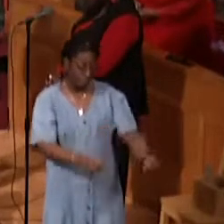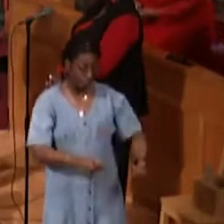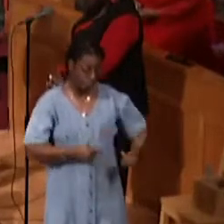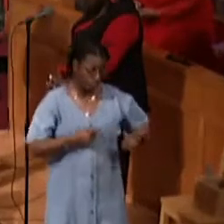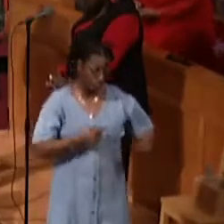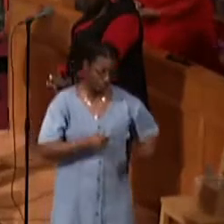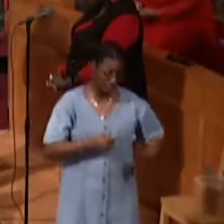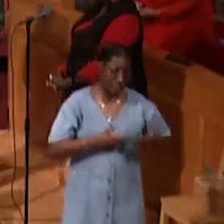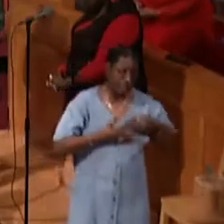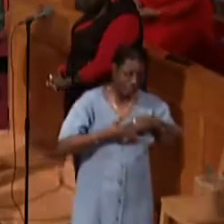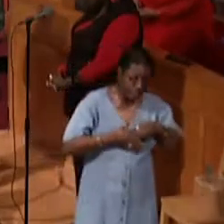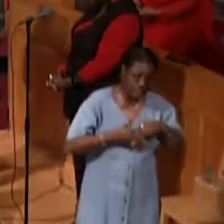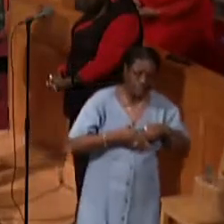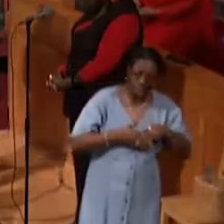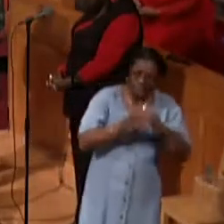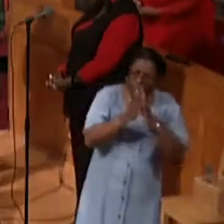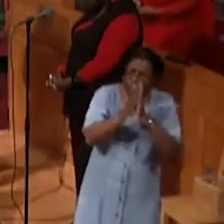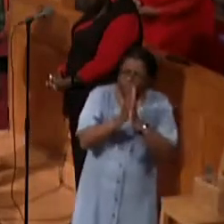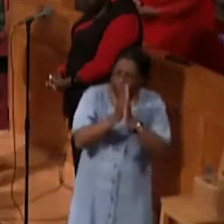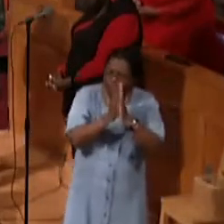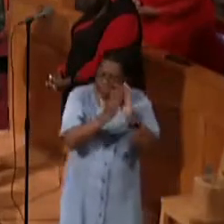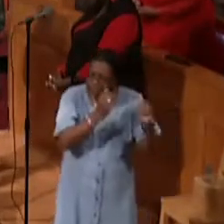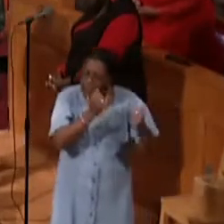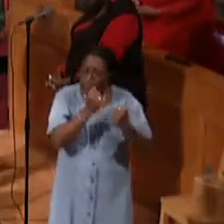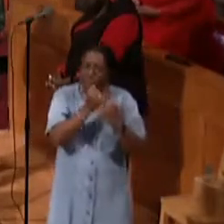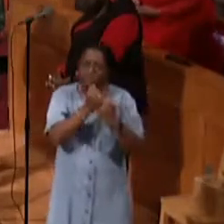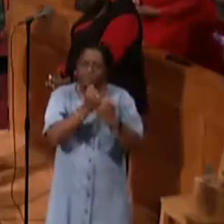so you pray me through.